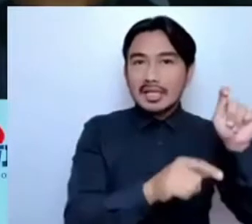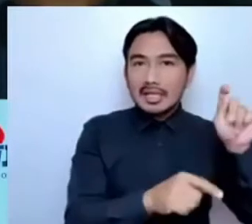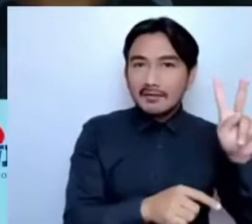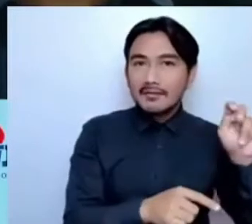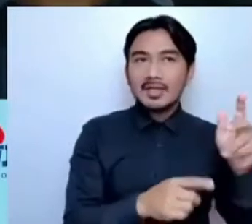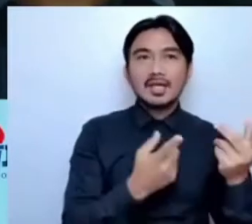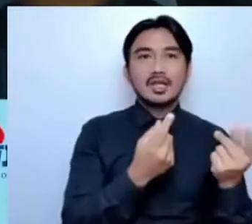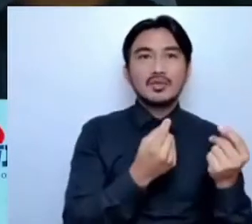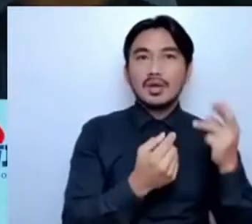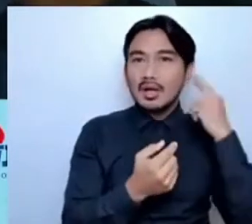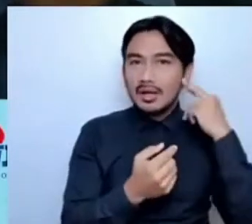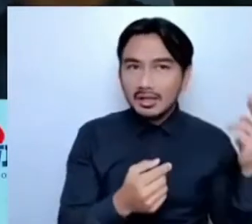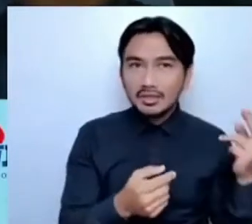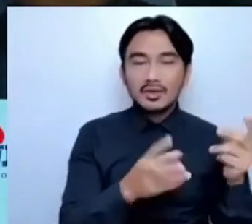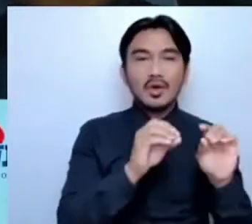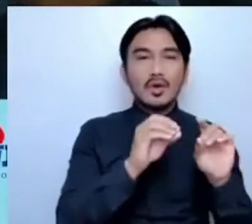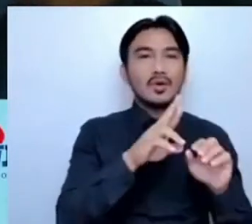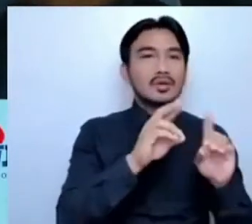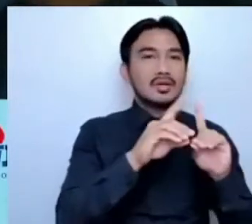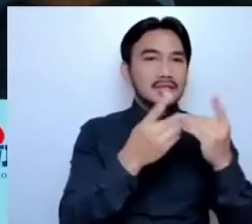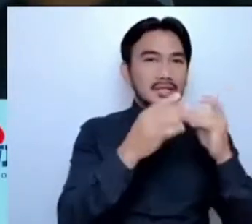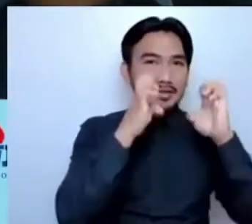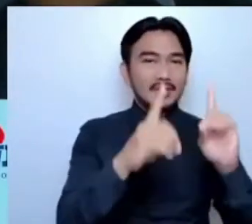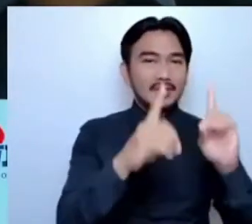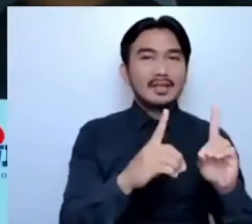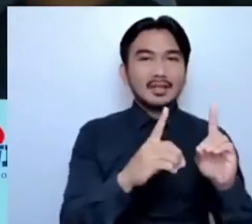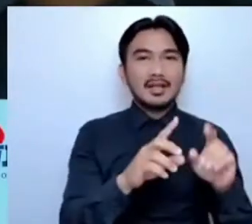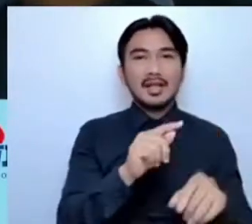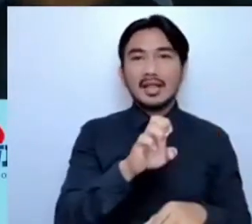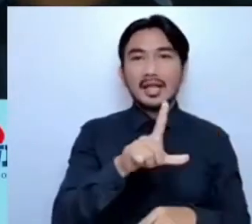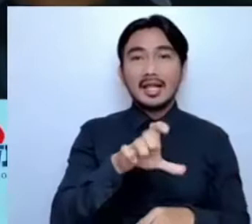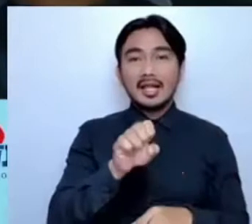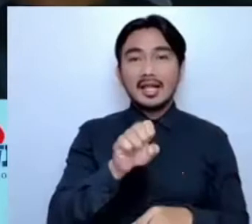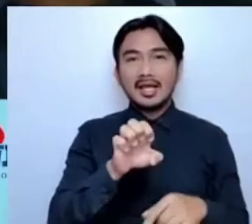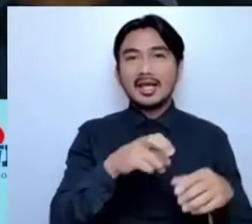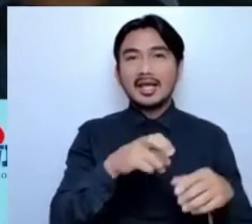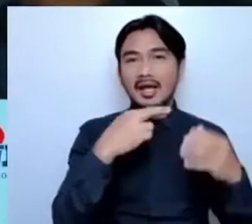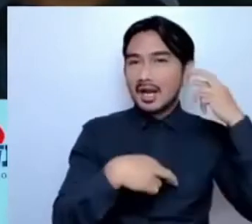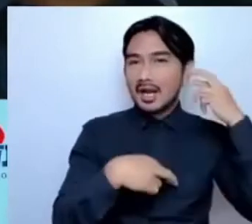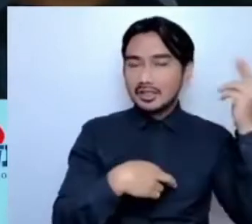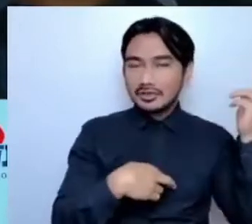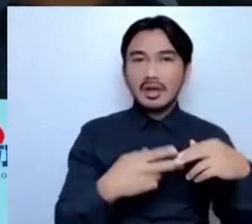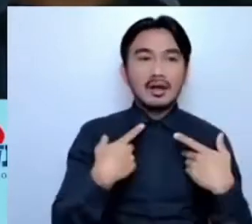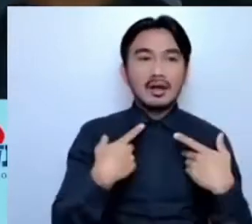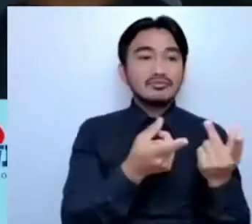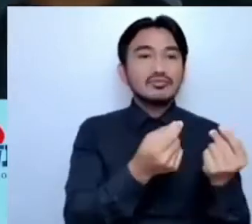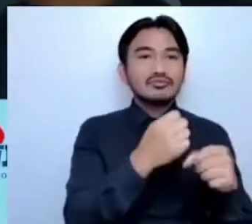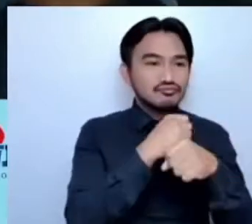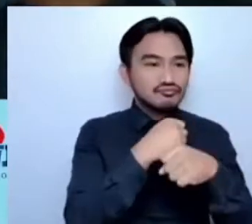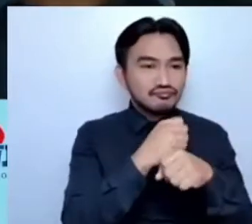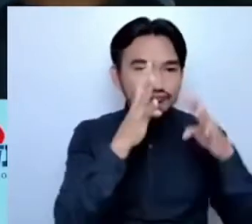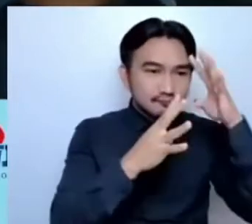and/or DepEd teleradio. They create and contextualize videos, lessons,